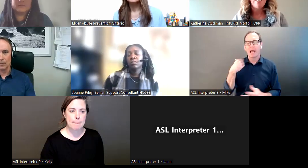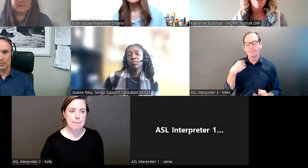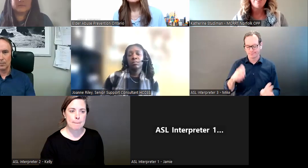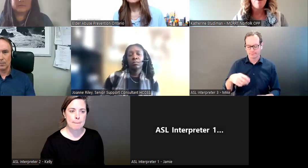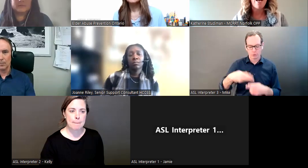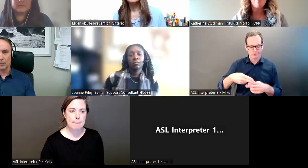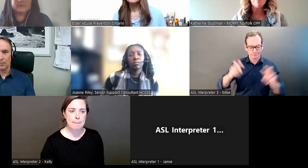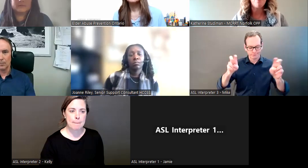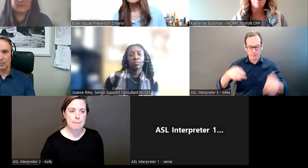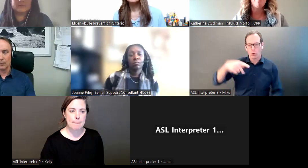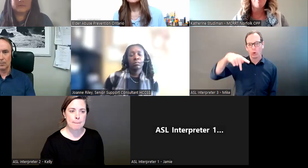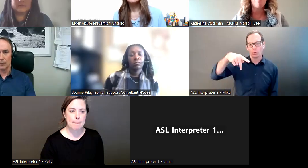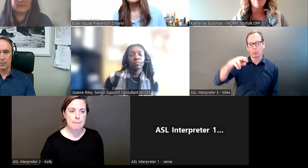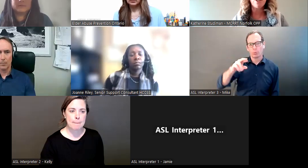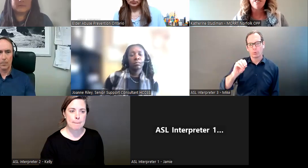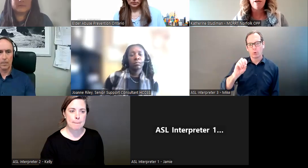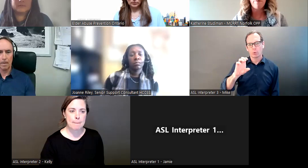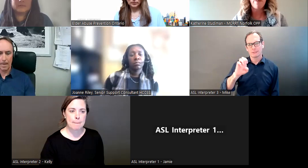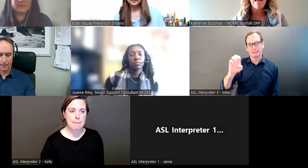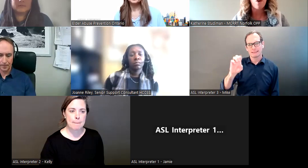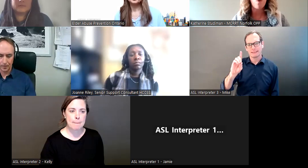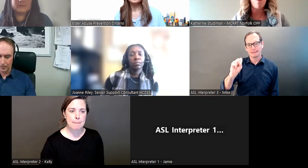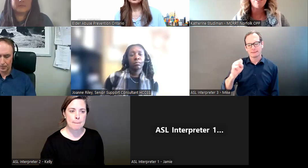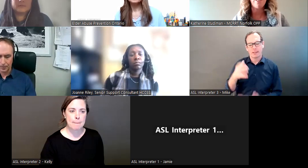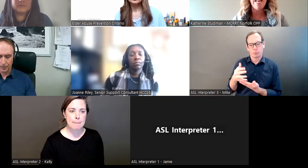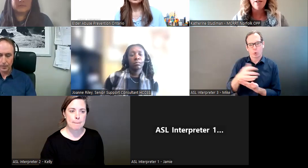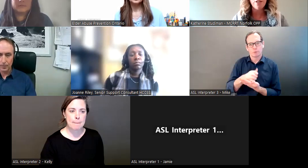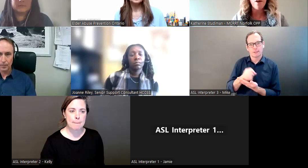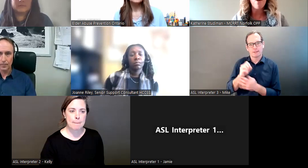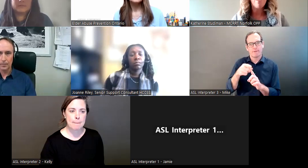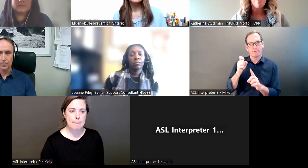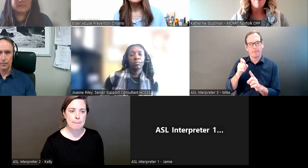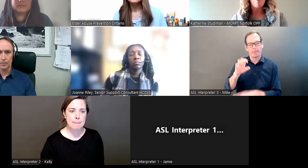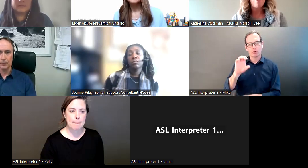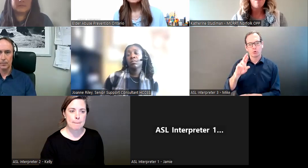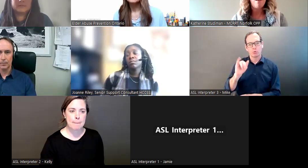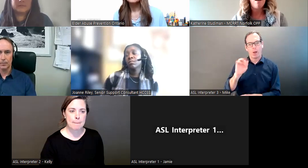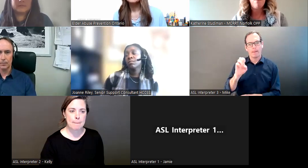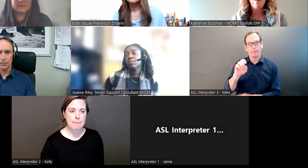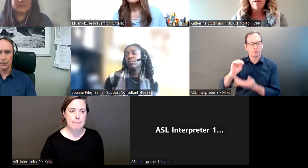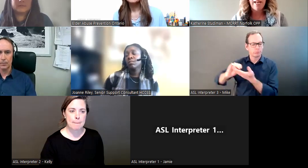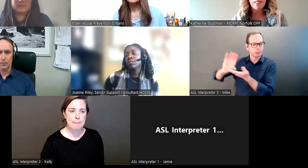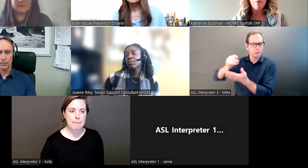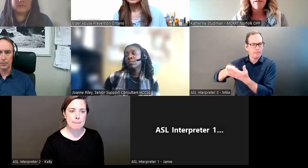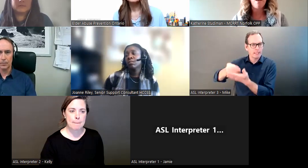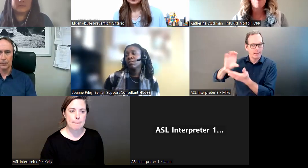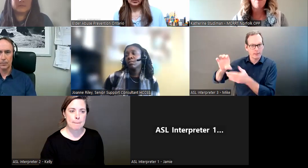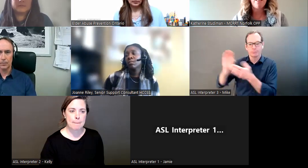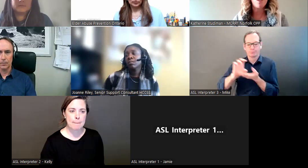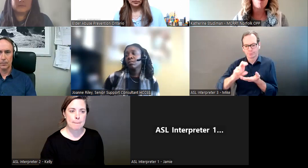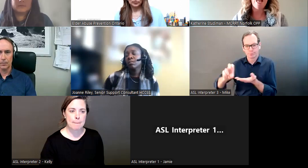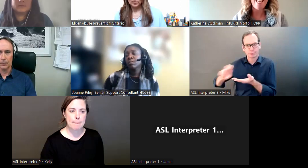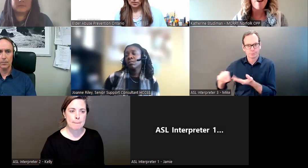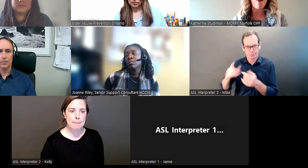year and just see what happens. But we've been very fortunate right from the get-go when we started 8 years ago that our funding has been